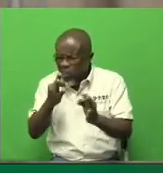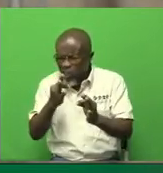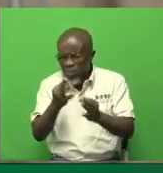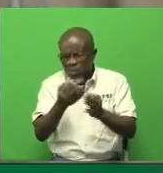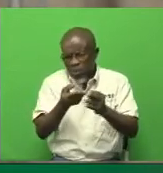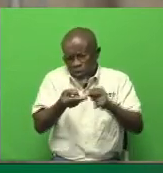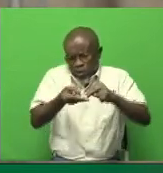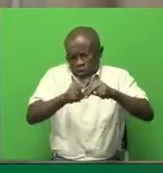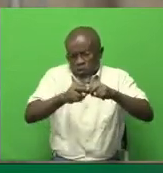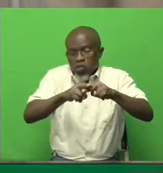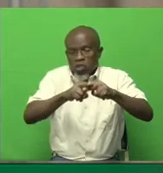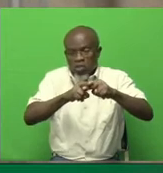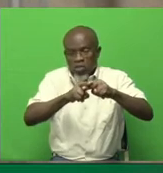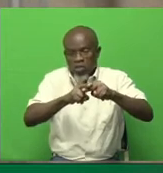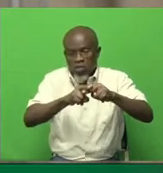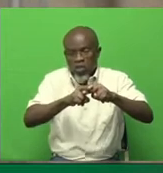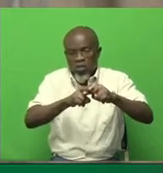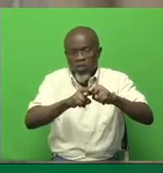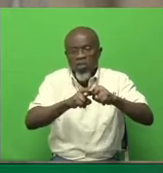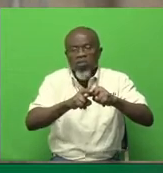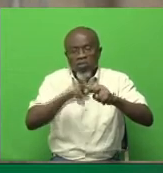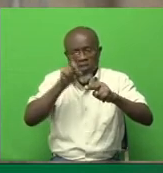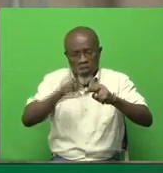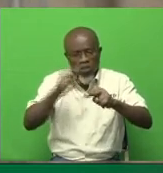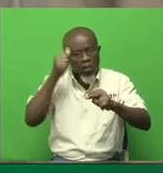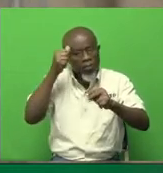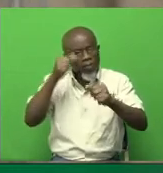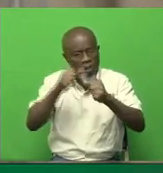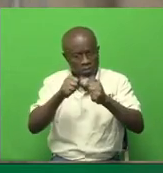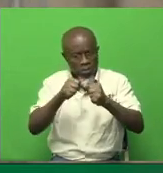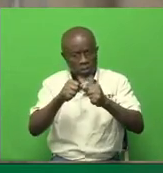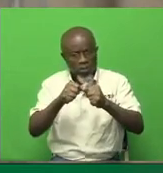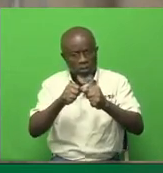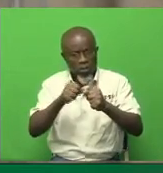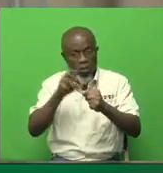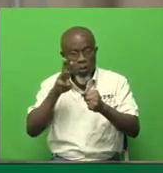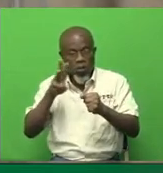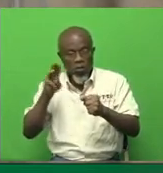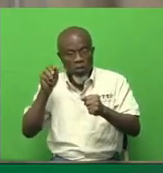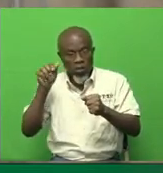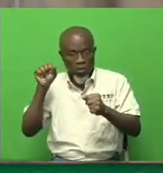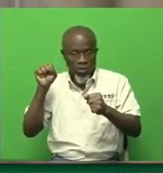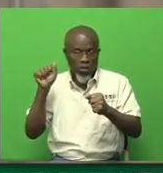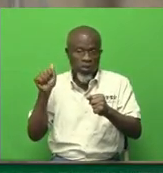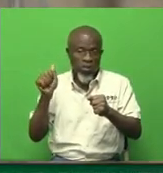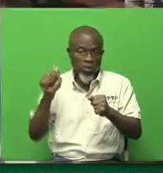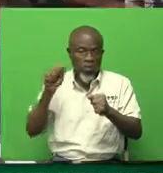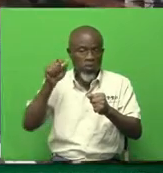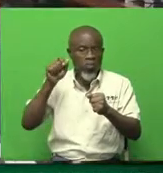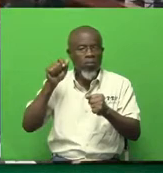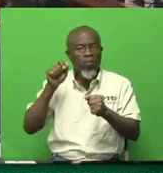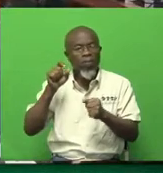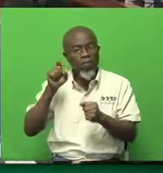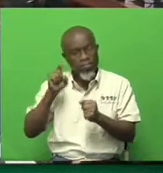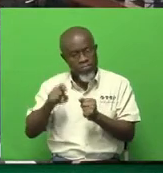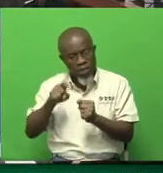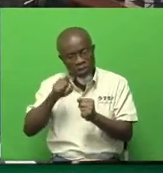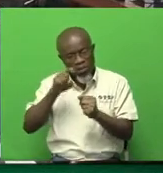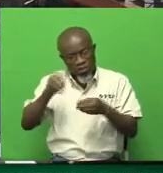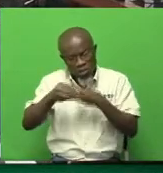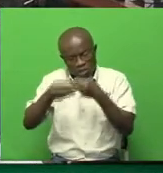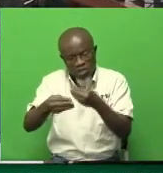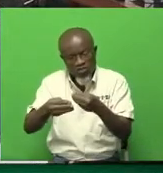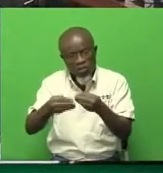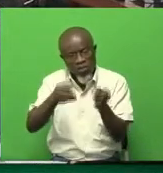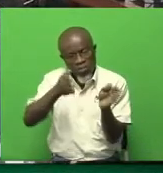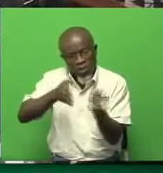first was to submit the business plan and the business Mr Deputy speaker I am having some